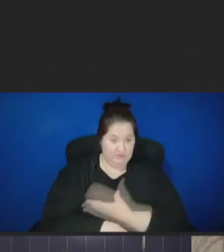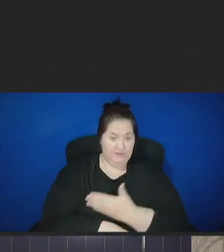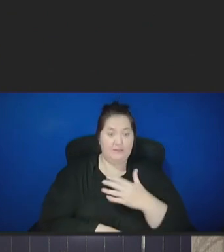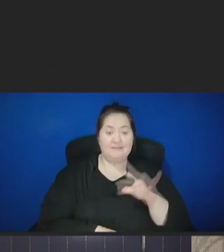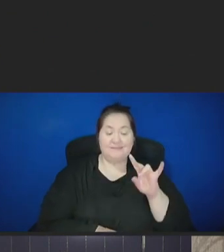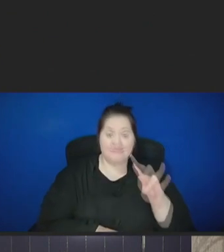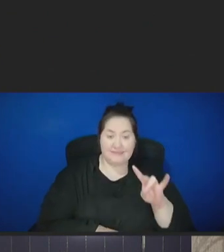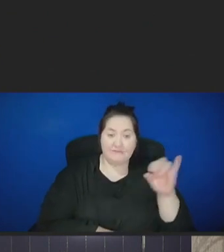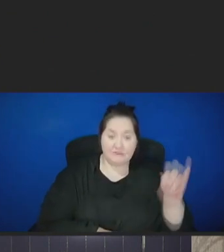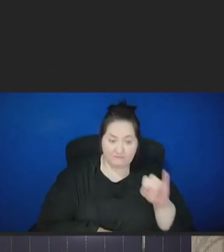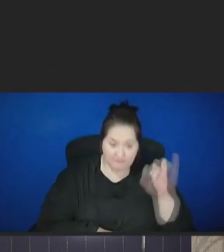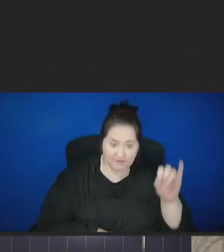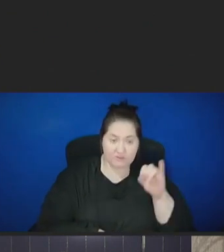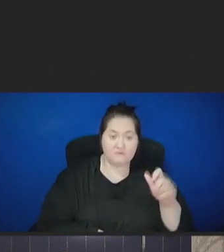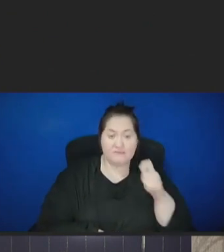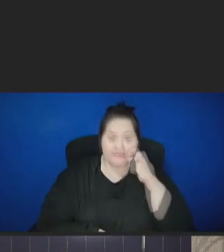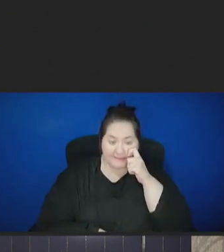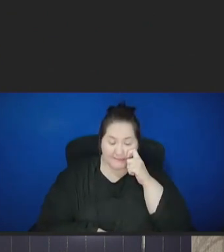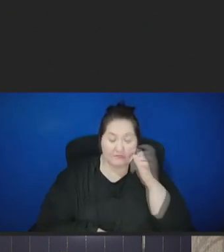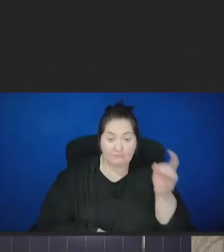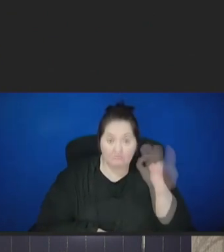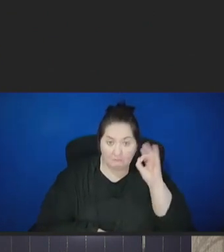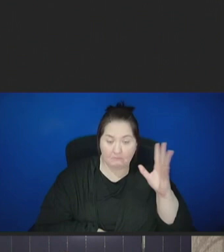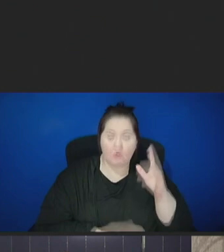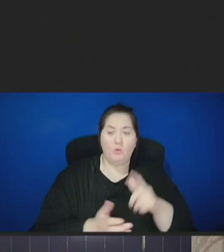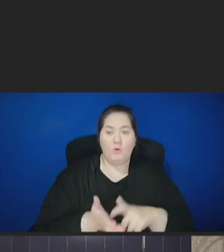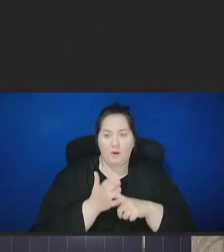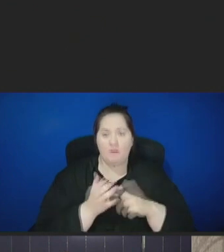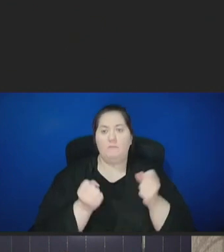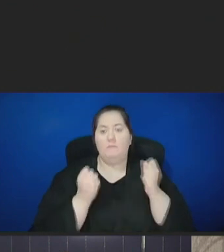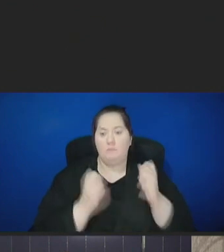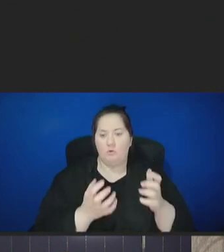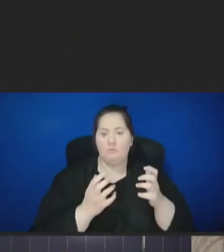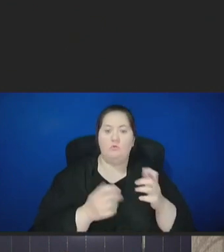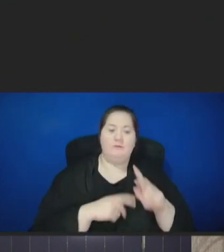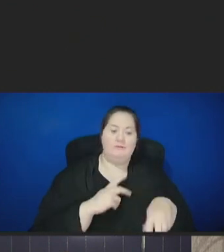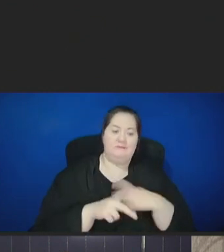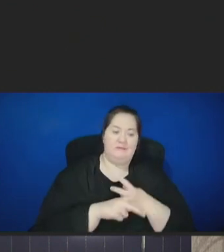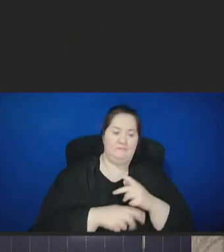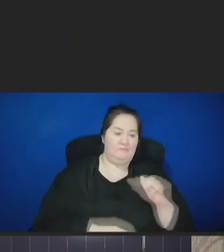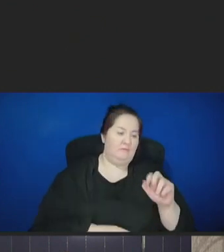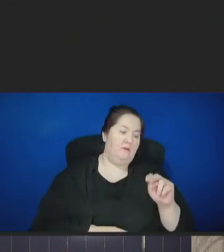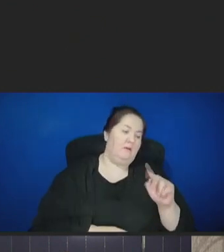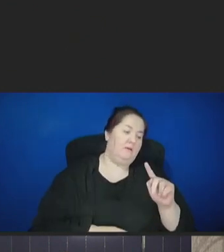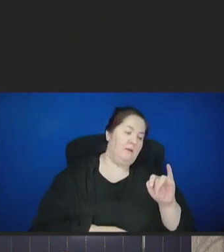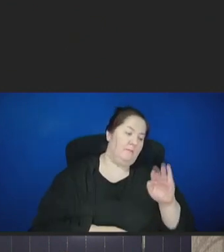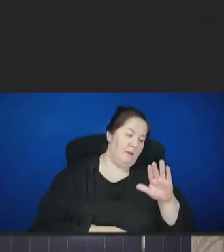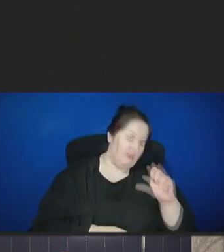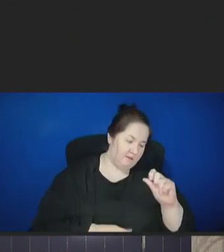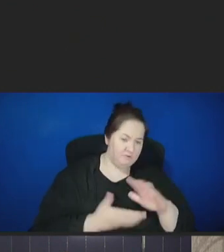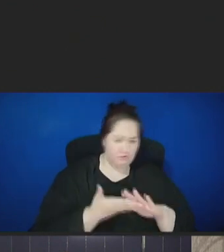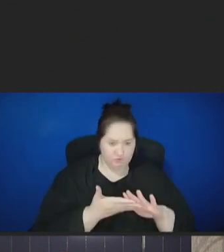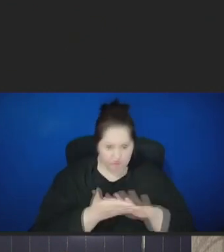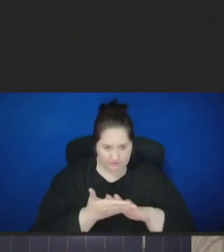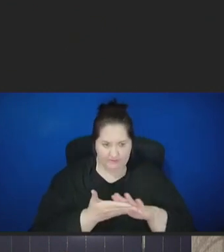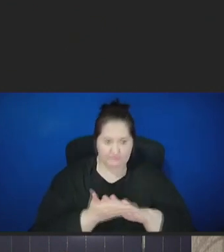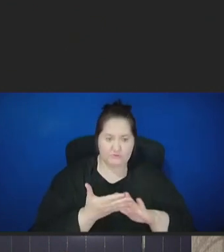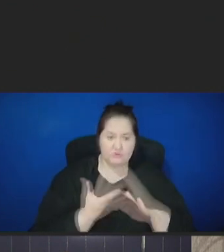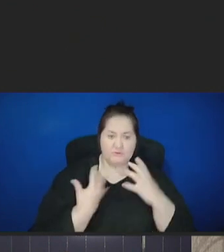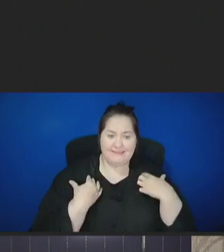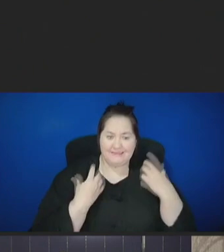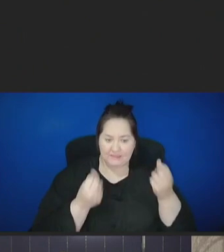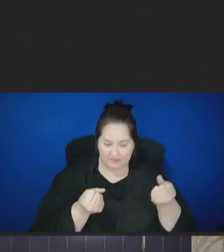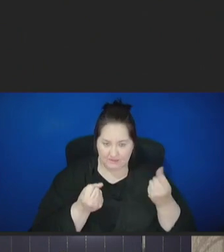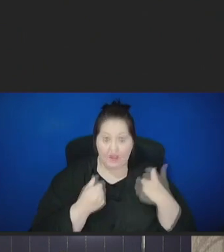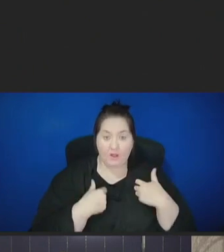recurrent infections of the skin that were horrendous, that required multiple types of antibiotics and creams to heal, and had